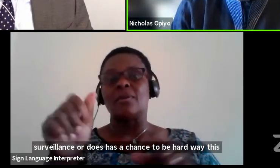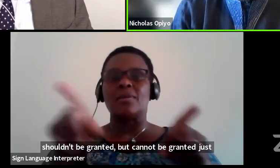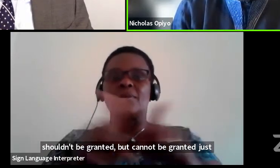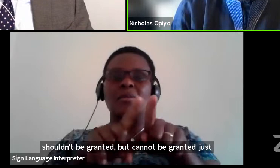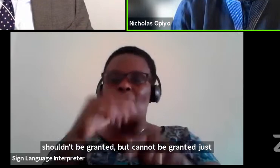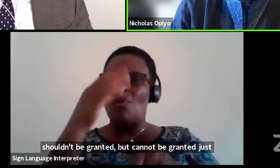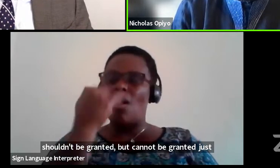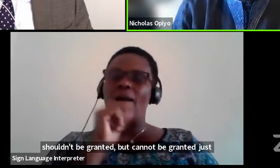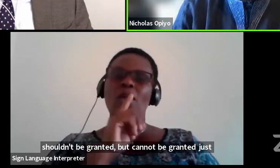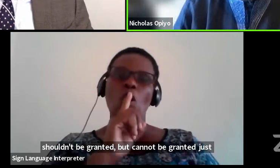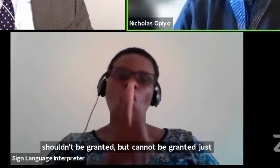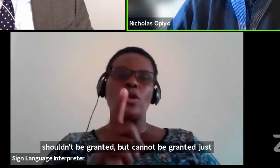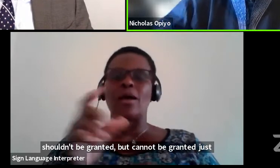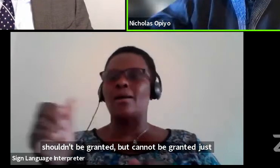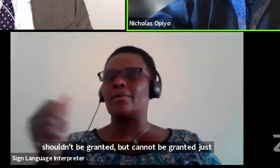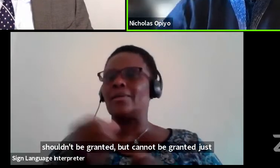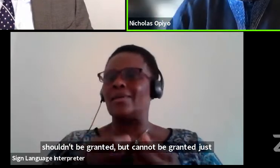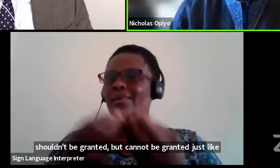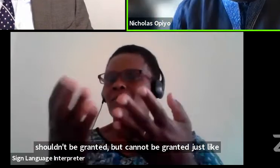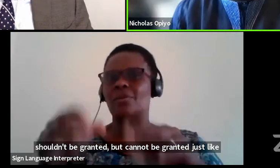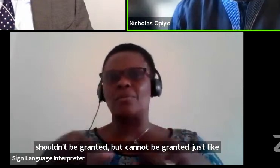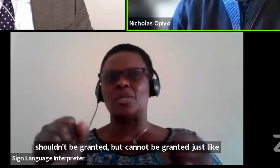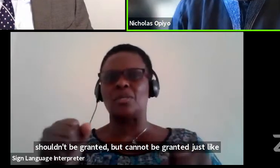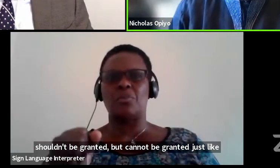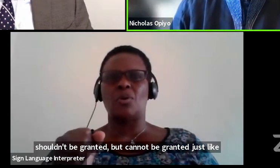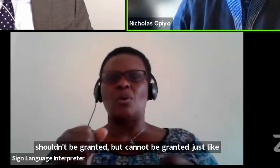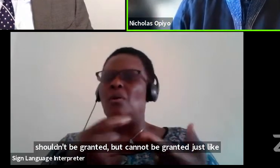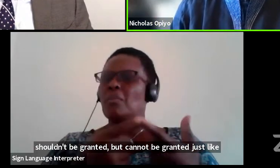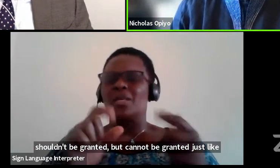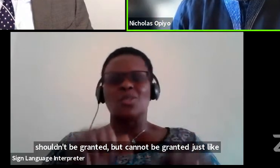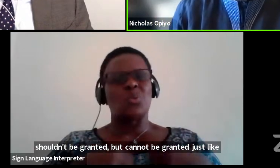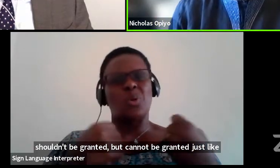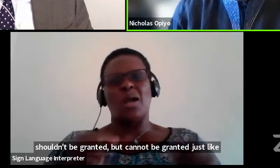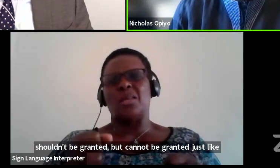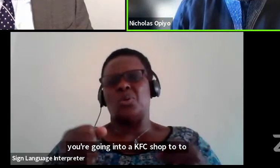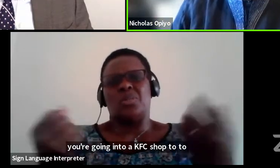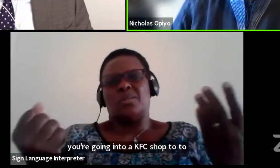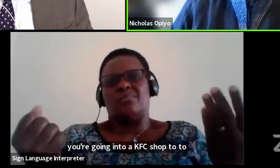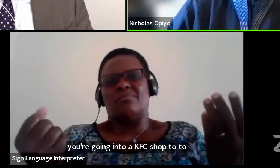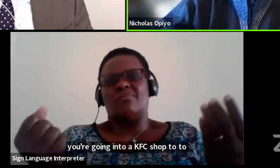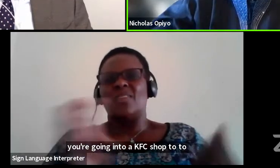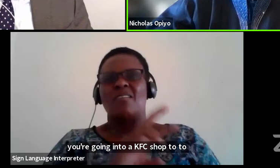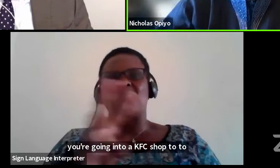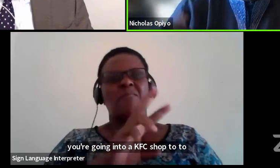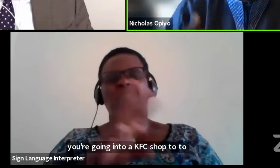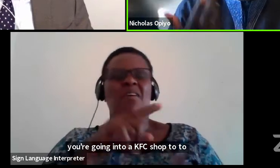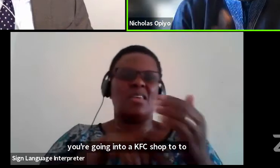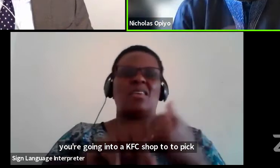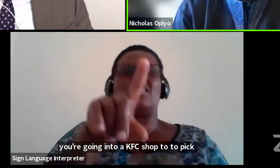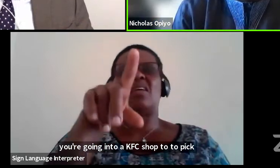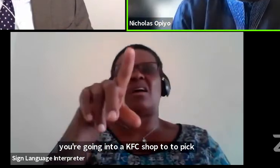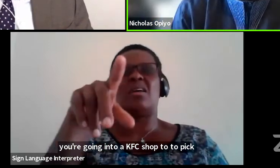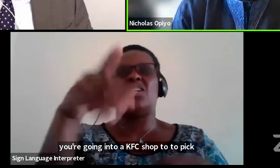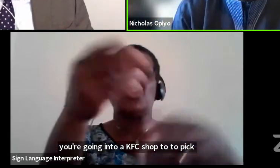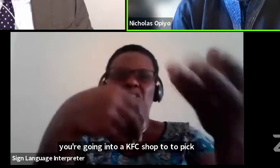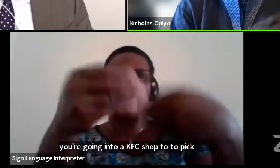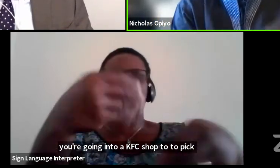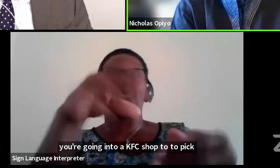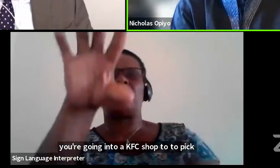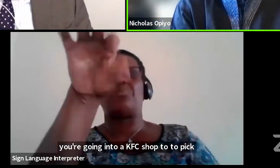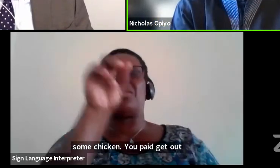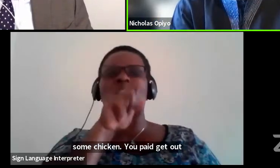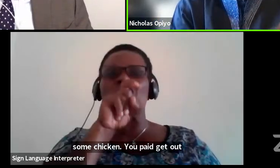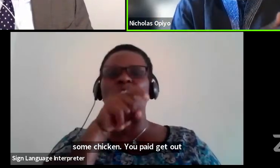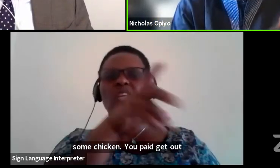just like you're going into a KFC shop to pick some chicken. You pay, get out, and get out. So we have